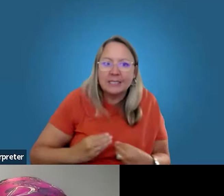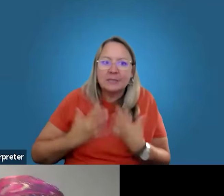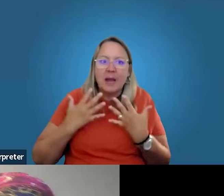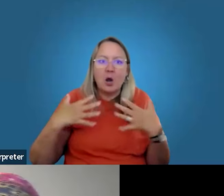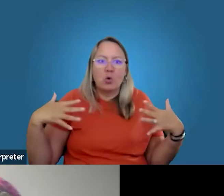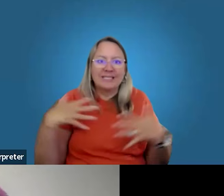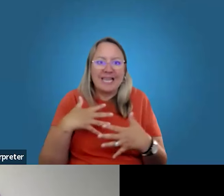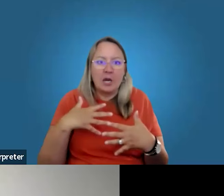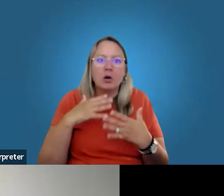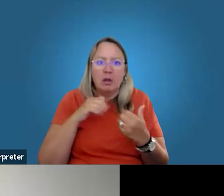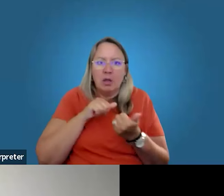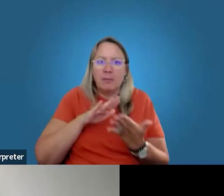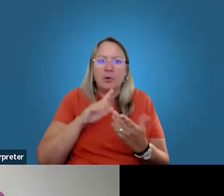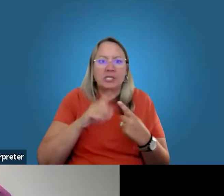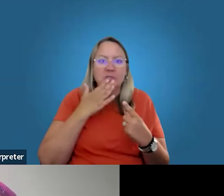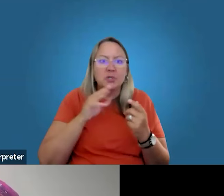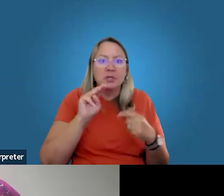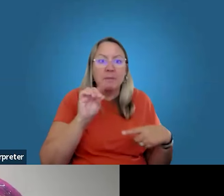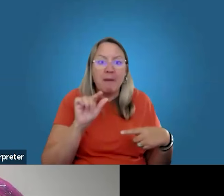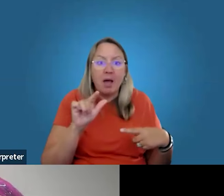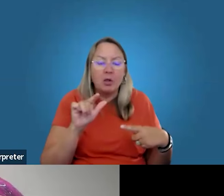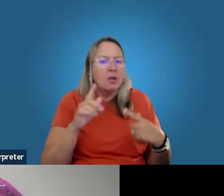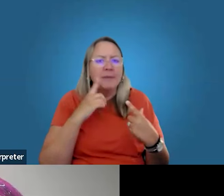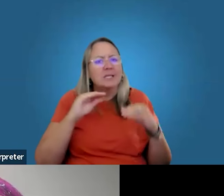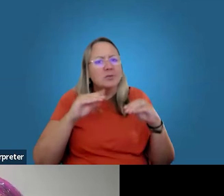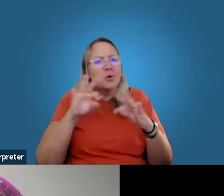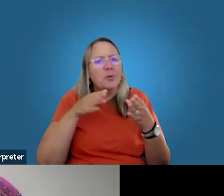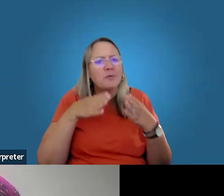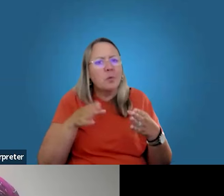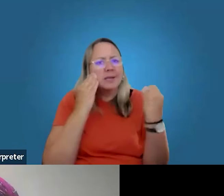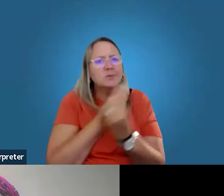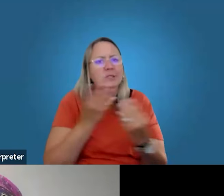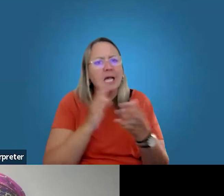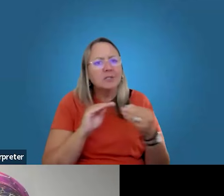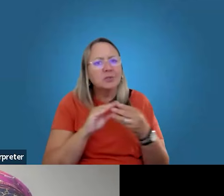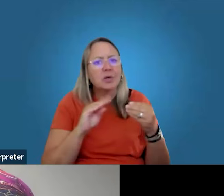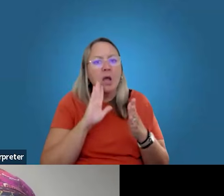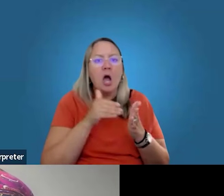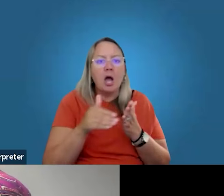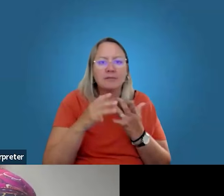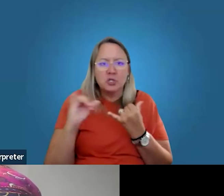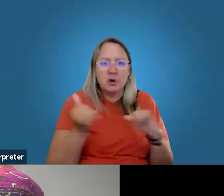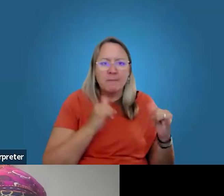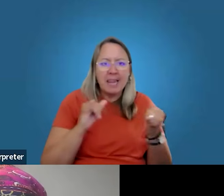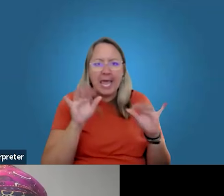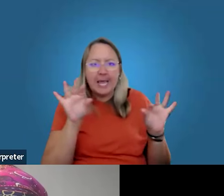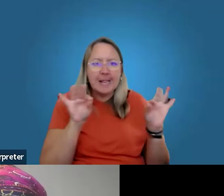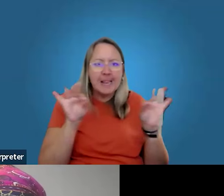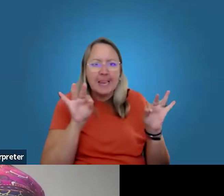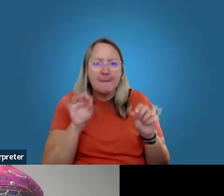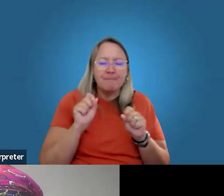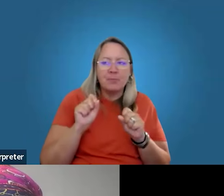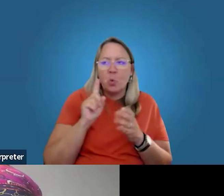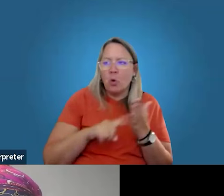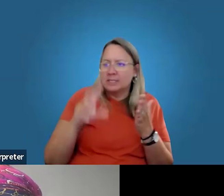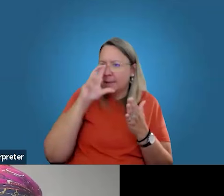scare is a really good model because actually there is no perfect way to tell a story. Quite often you're playing with it and you're working out what will be